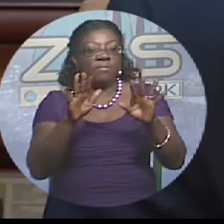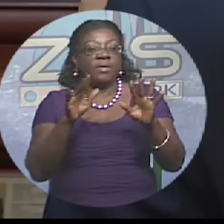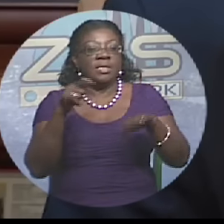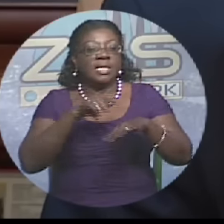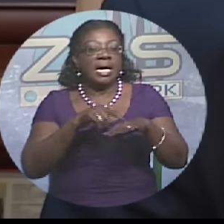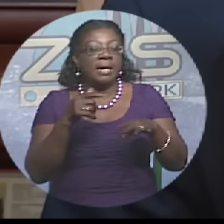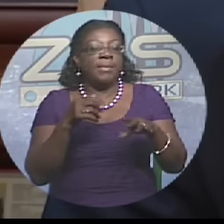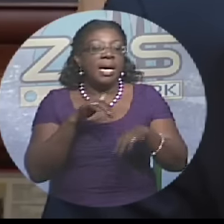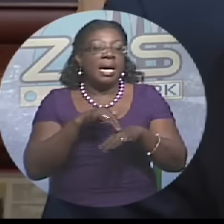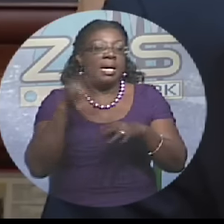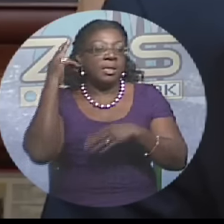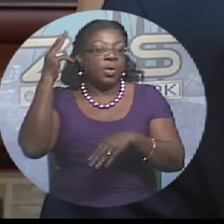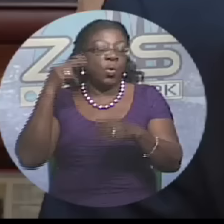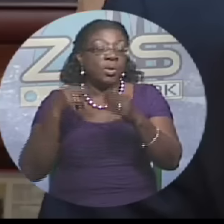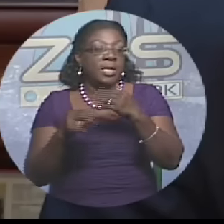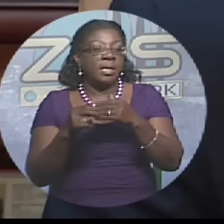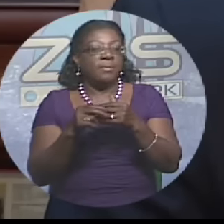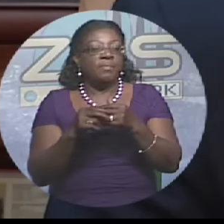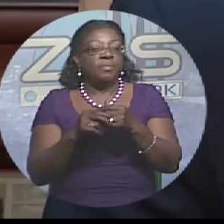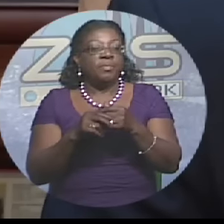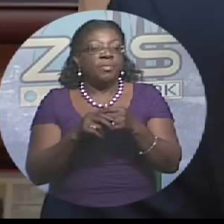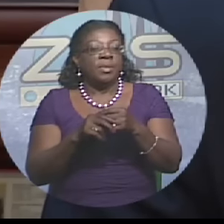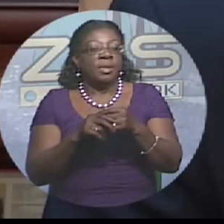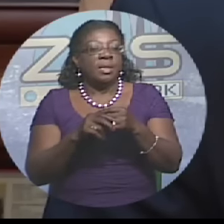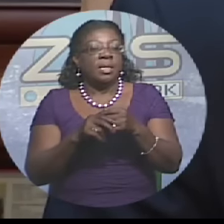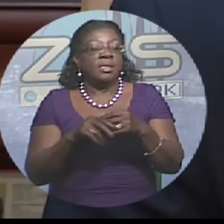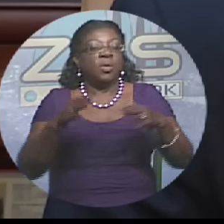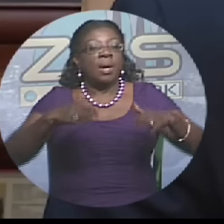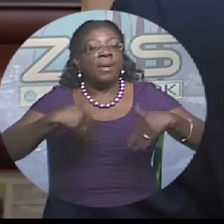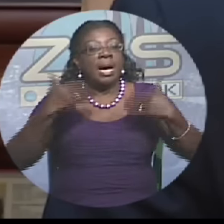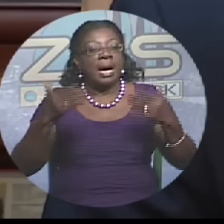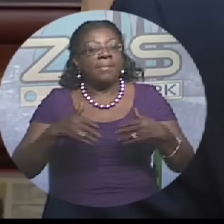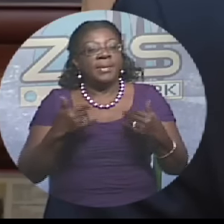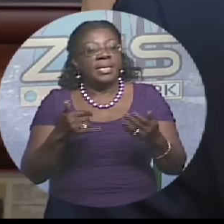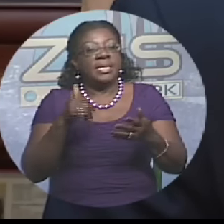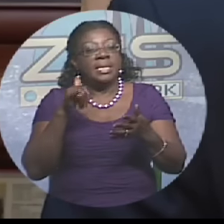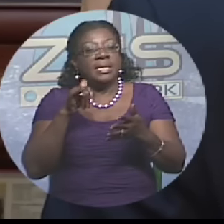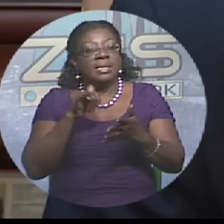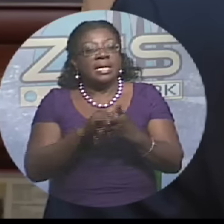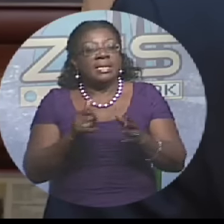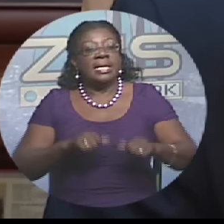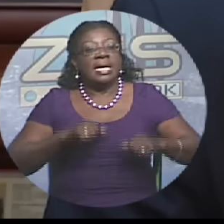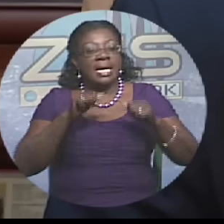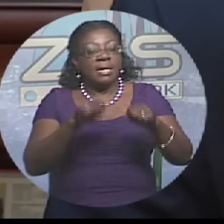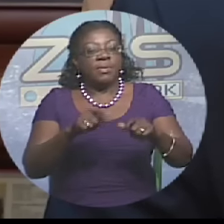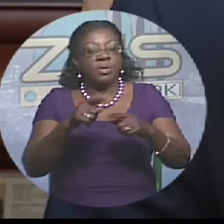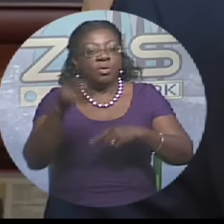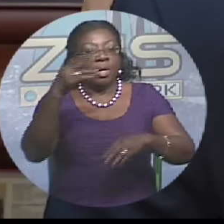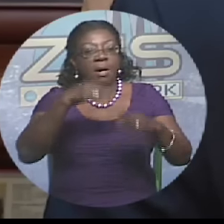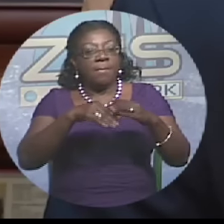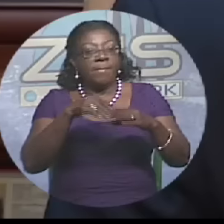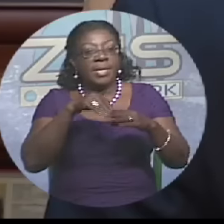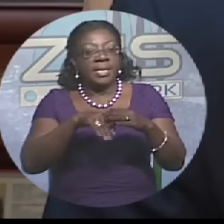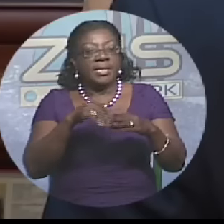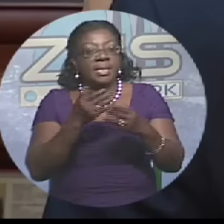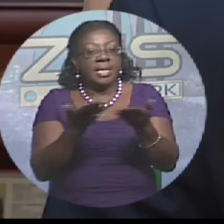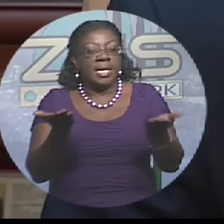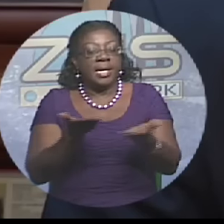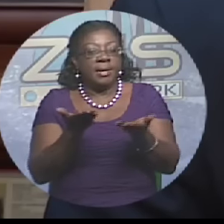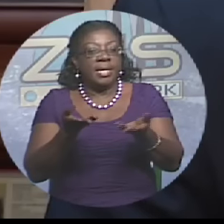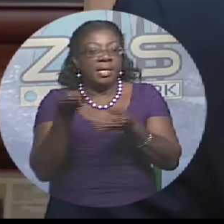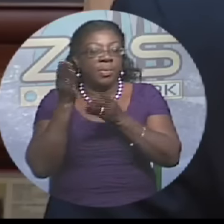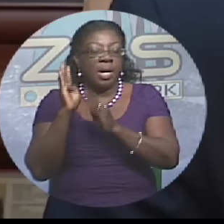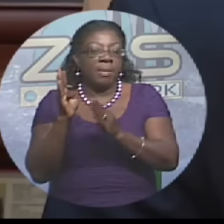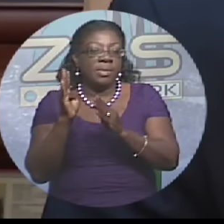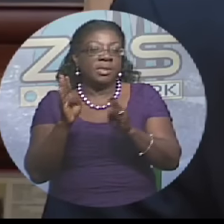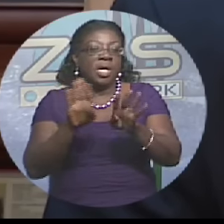and atmosphere to be in. And so really, I'm happy that they were able to come in now. I'm happy that they've